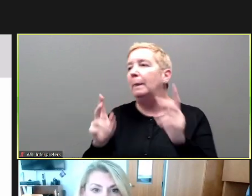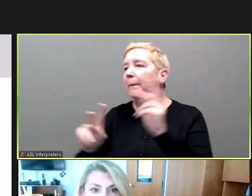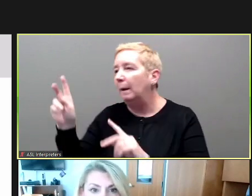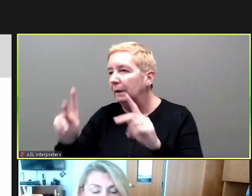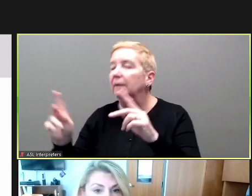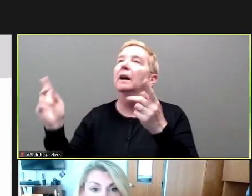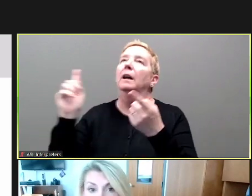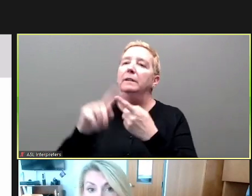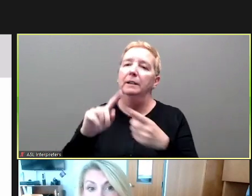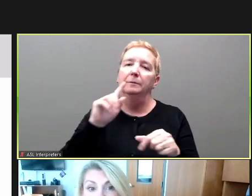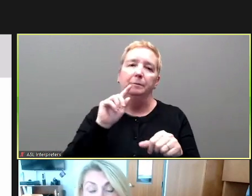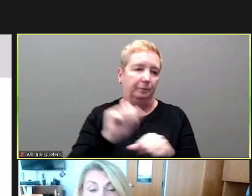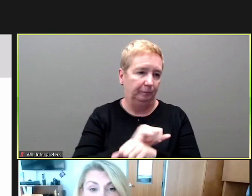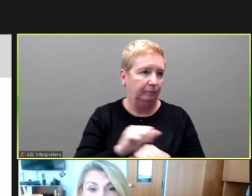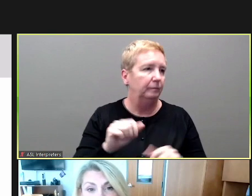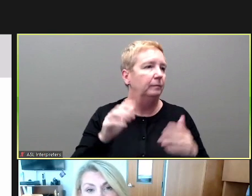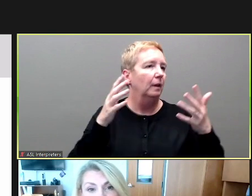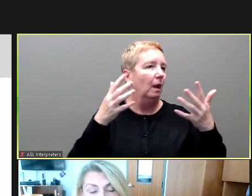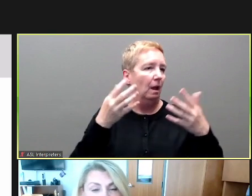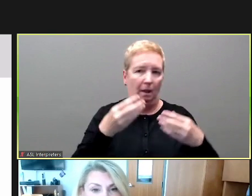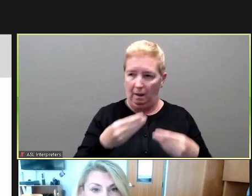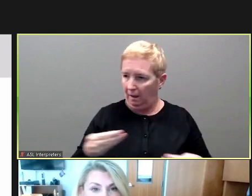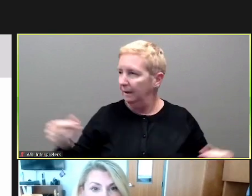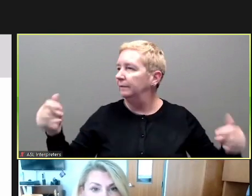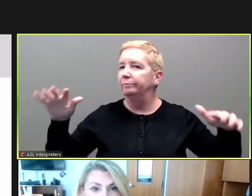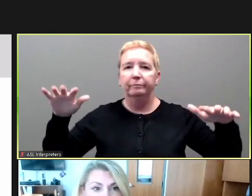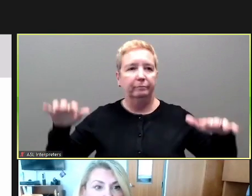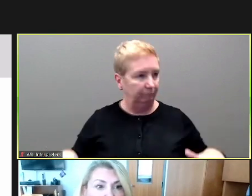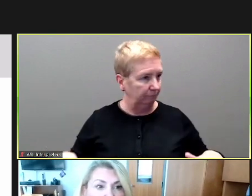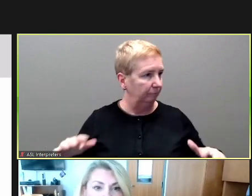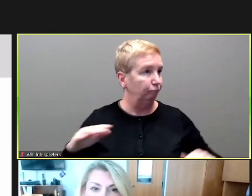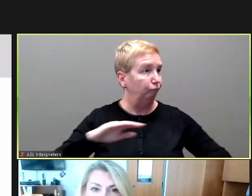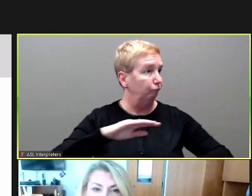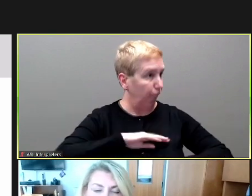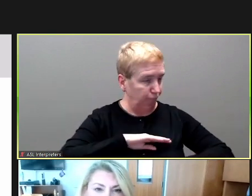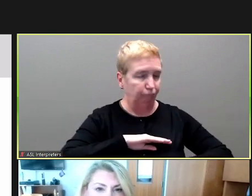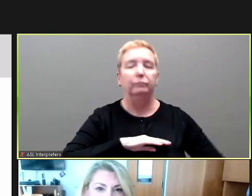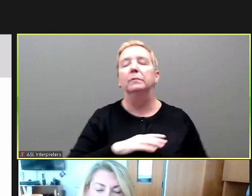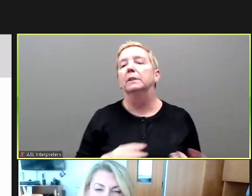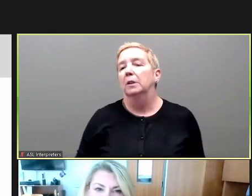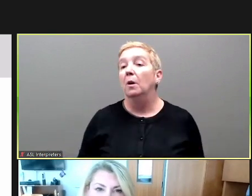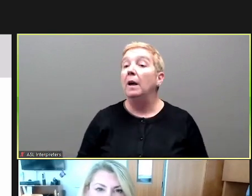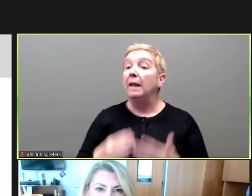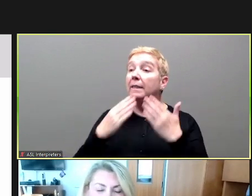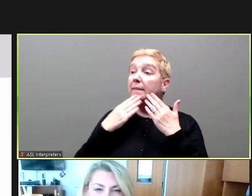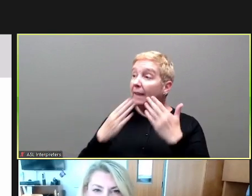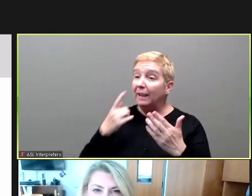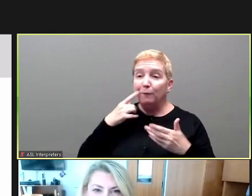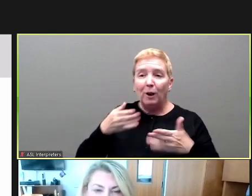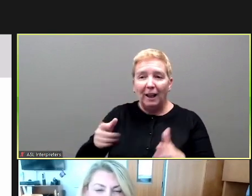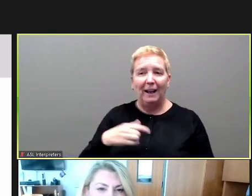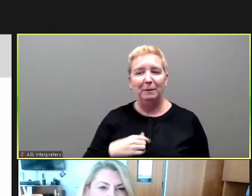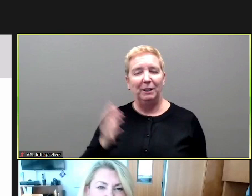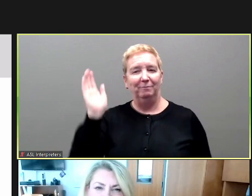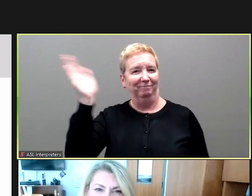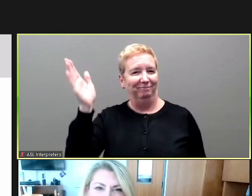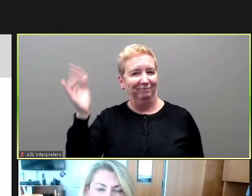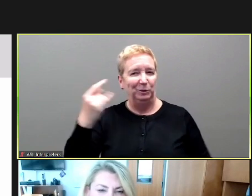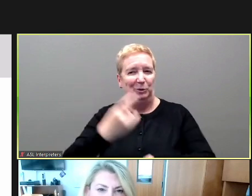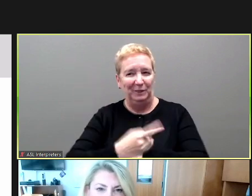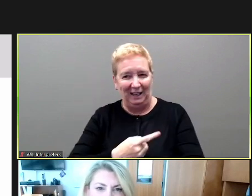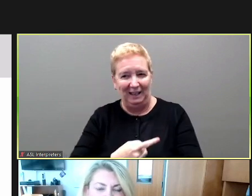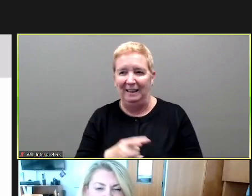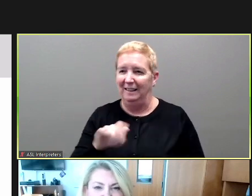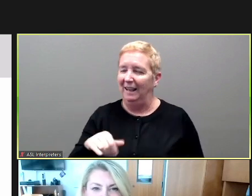down and we're not needed to do those mass events anymore. So thank you so much for letting me present an update today. It's really